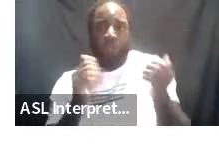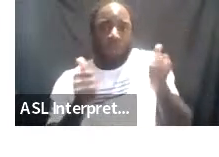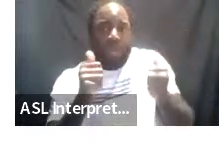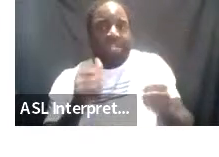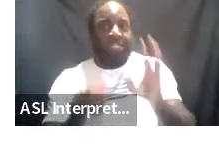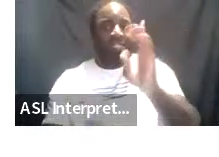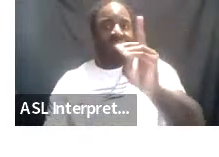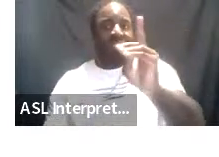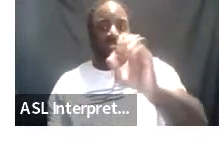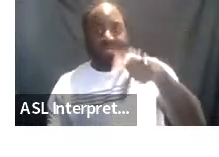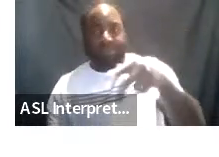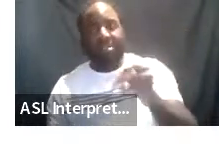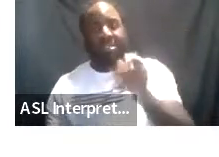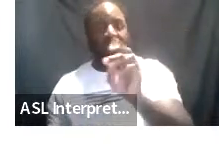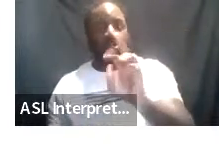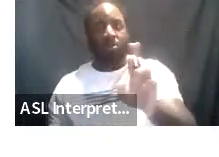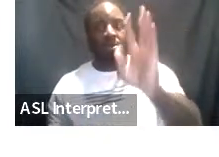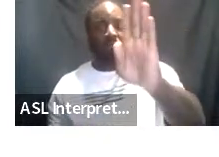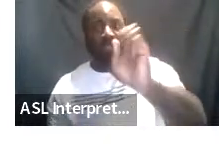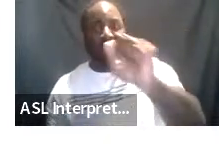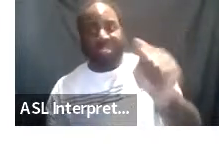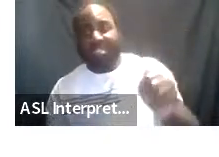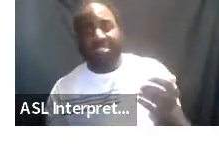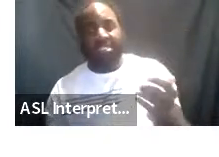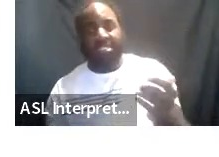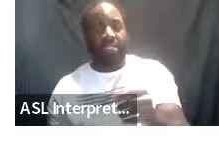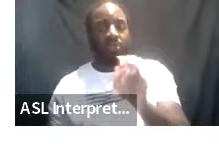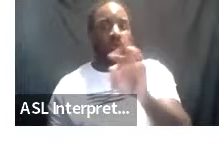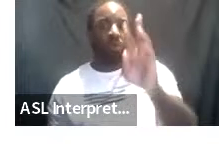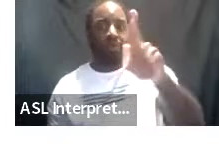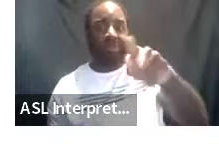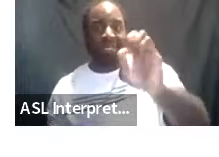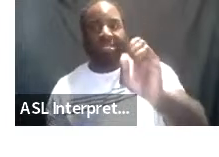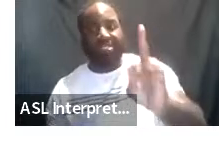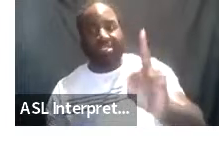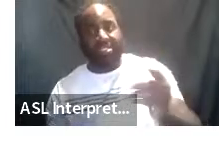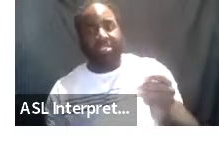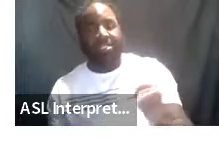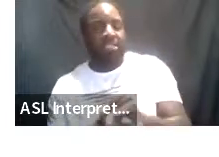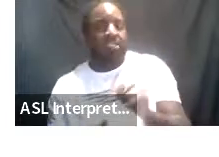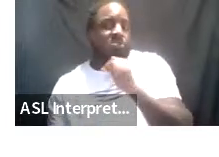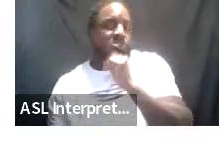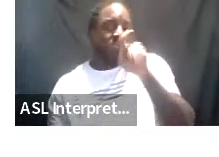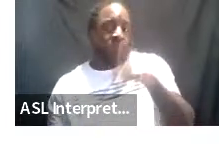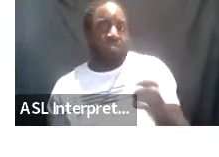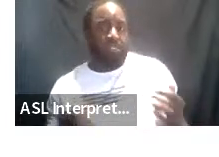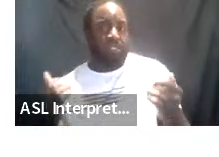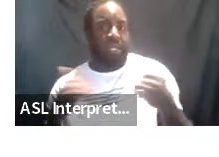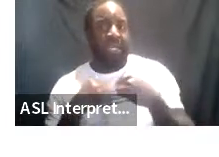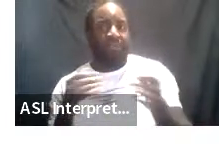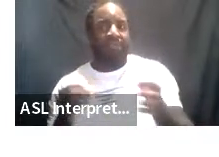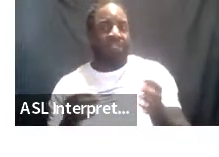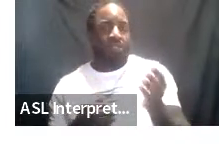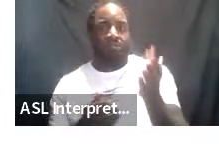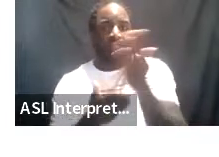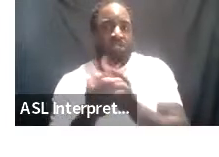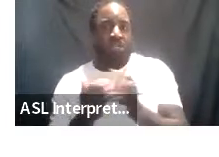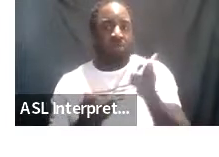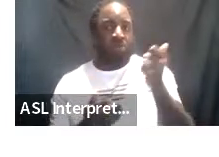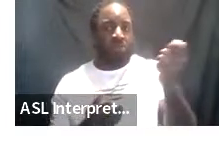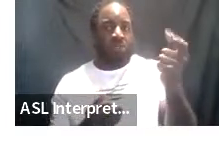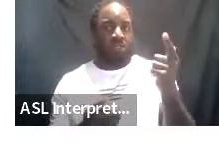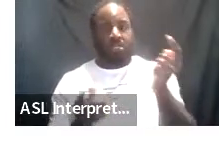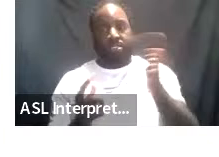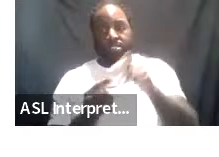or DOB or BSA or HPD, that you don't need to have, an expediter on staff